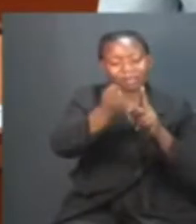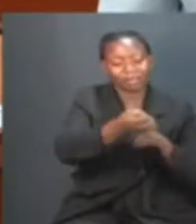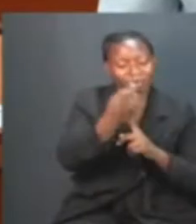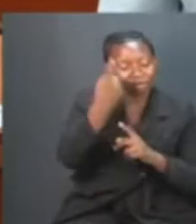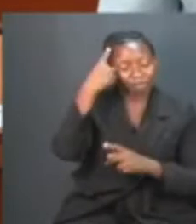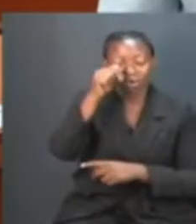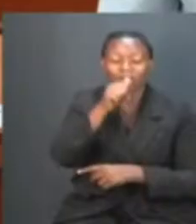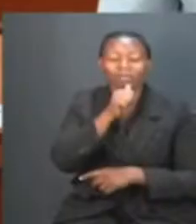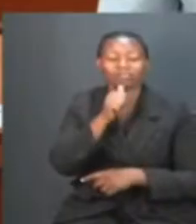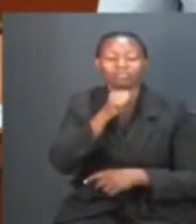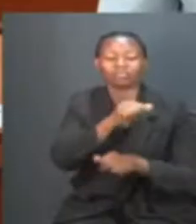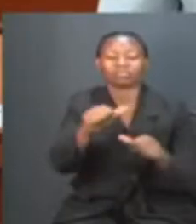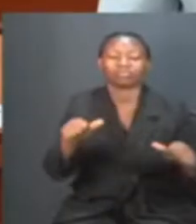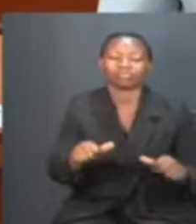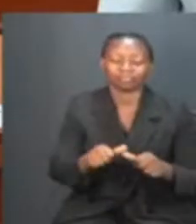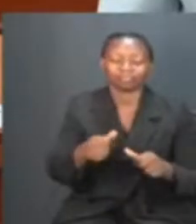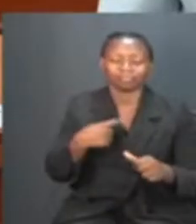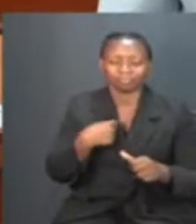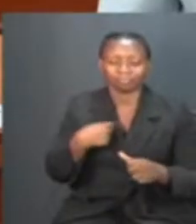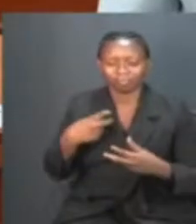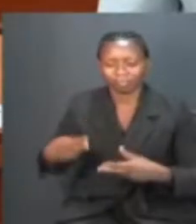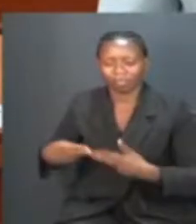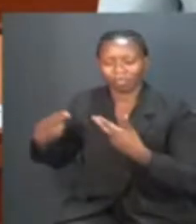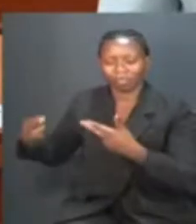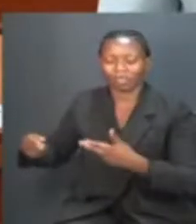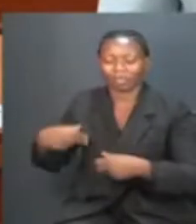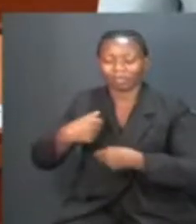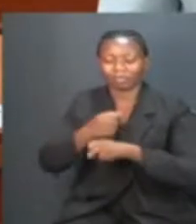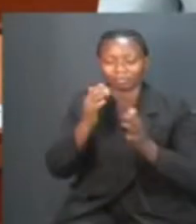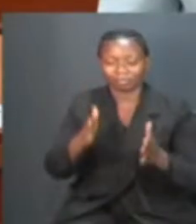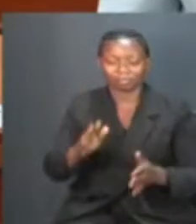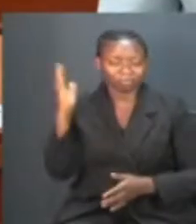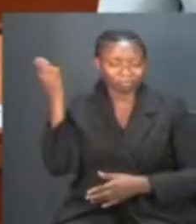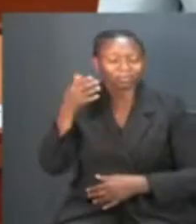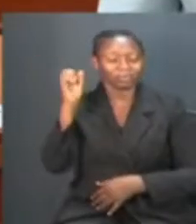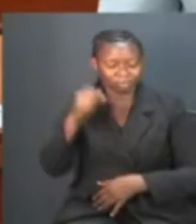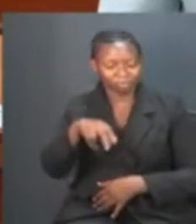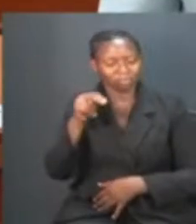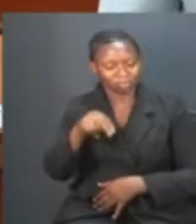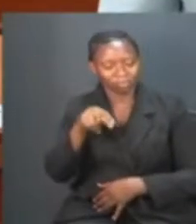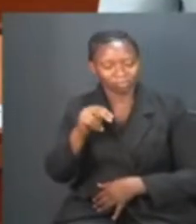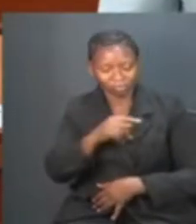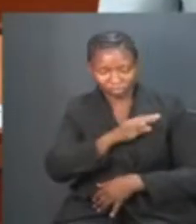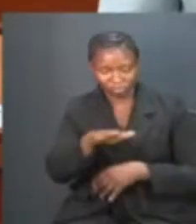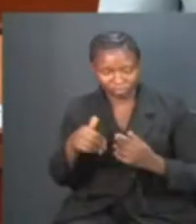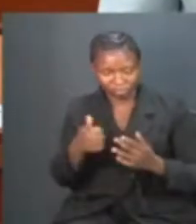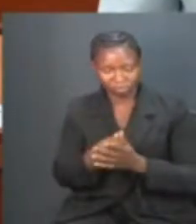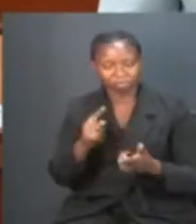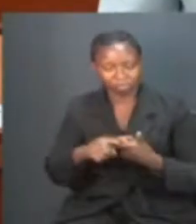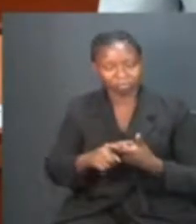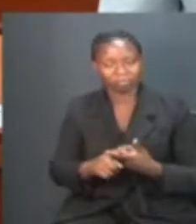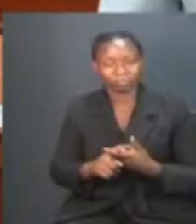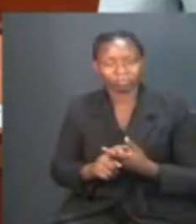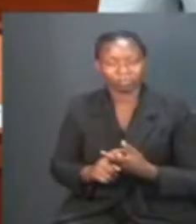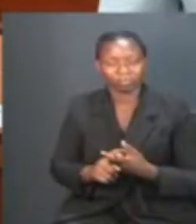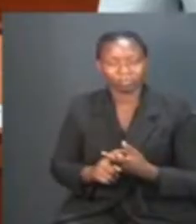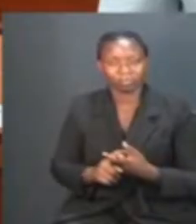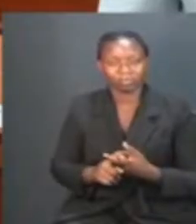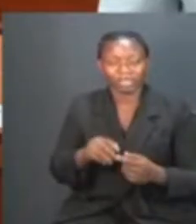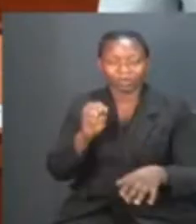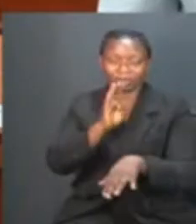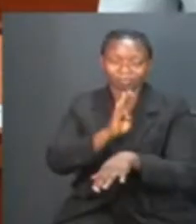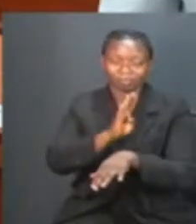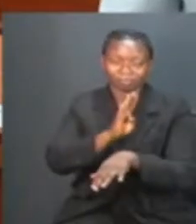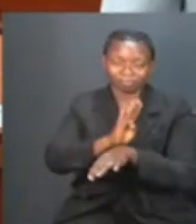sector. So I commend the maker of the statement. Yes, there's a need for us to cultivate